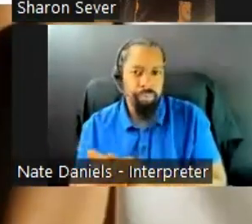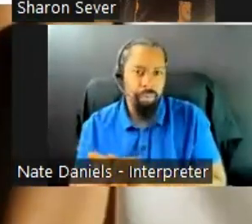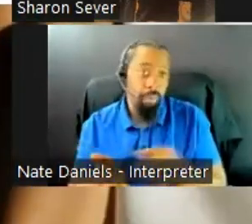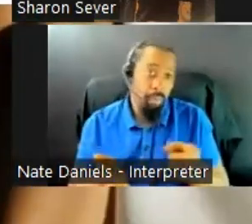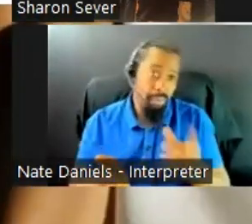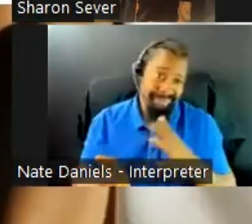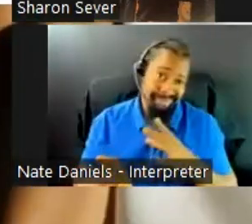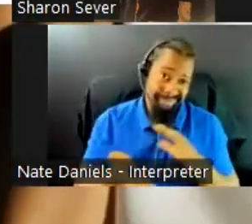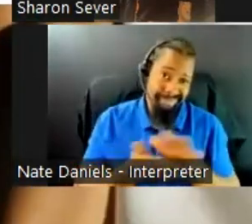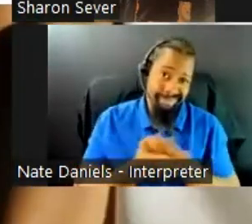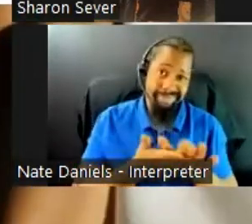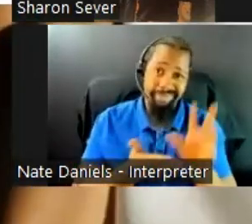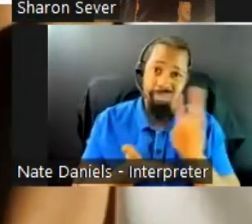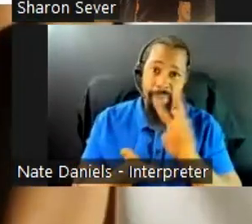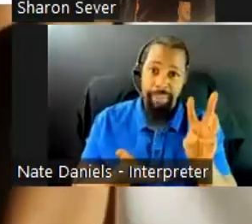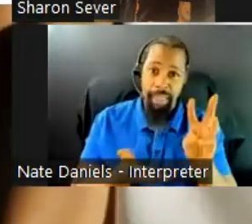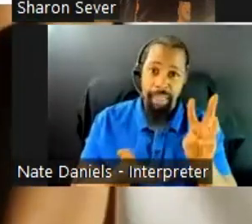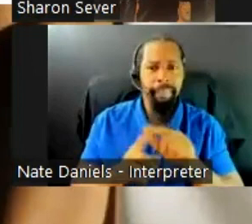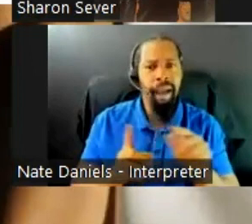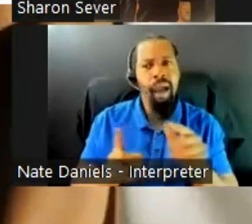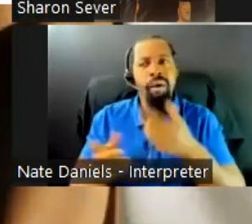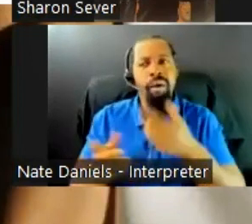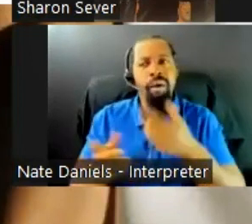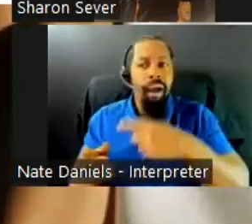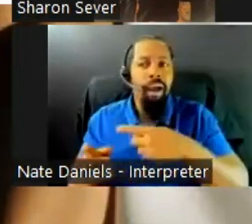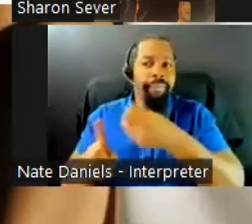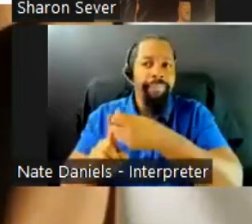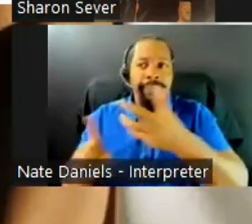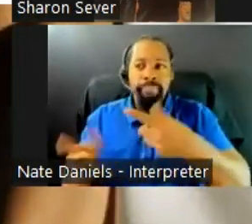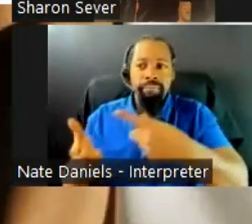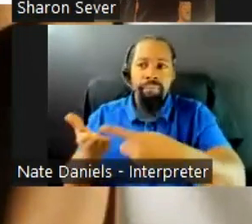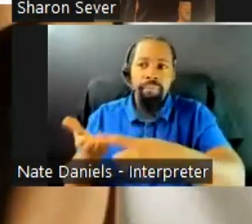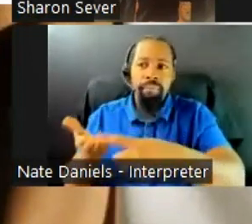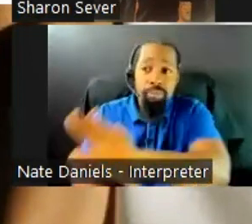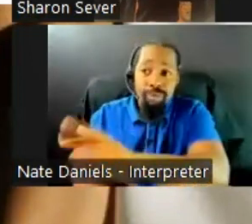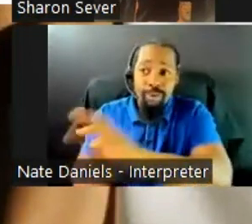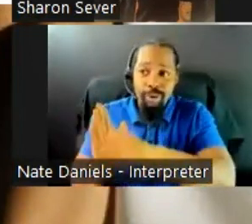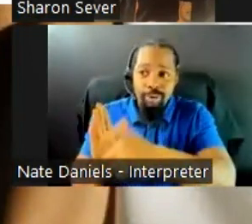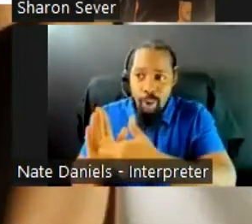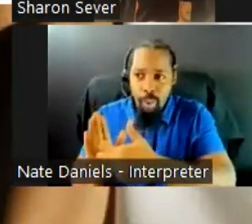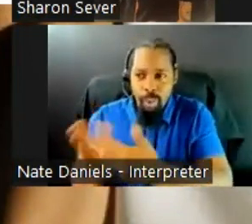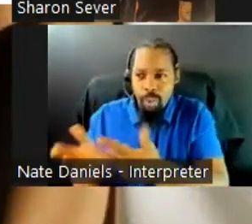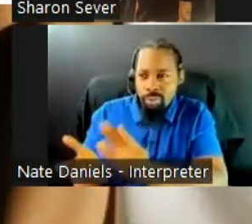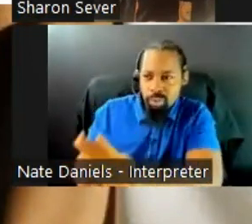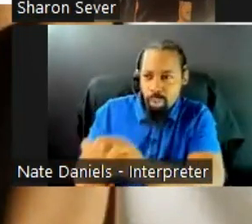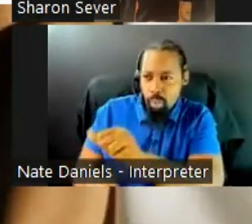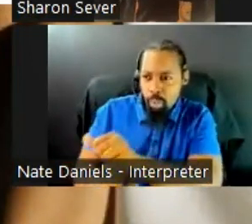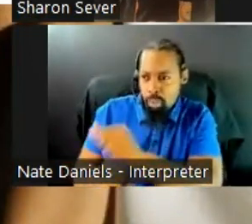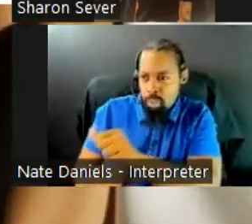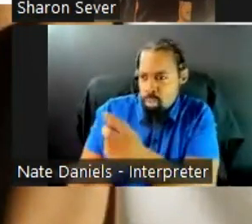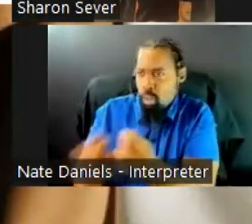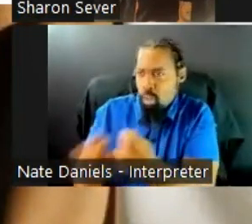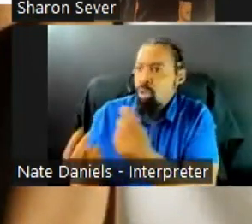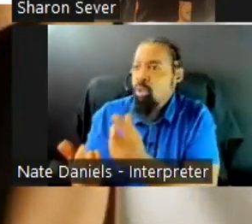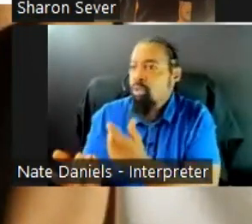What is your role today? What are you doing, you know, on any sort of average